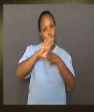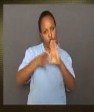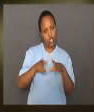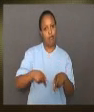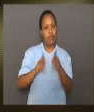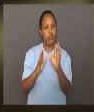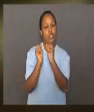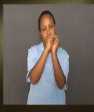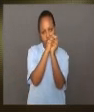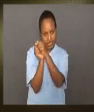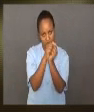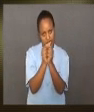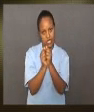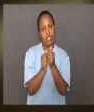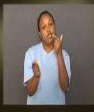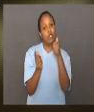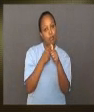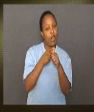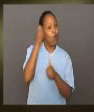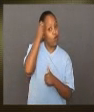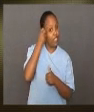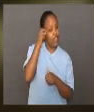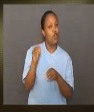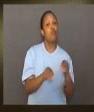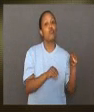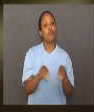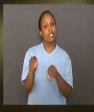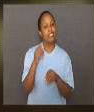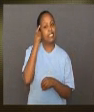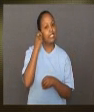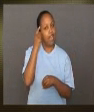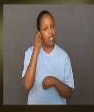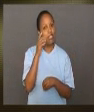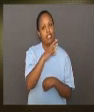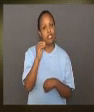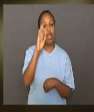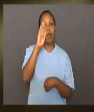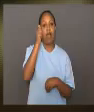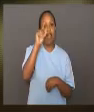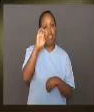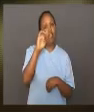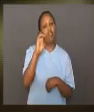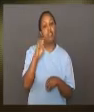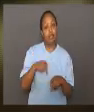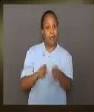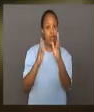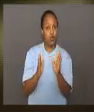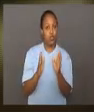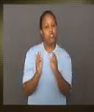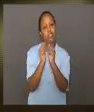Peasants struggle, the first Wayoni movement of Tigray, and the Ballet Peasants struggle.